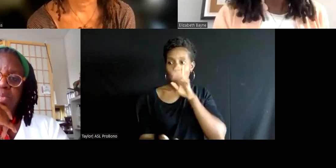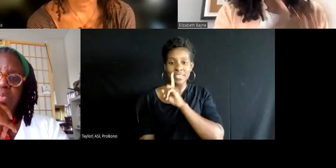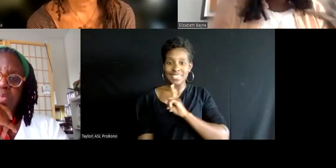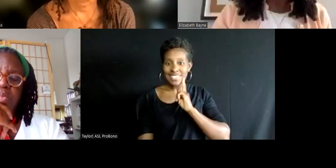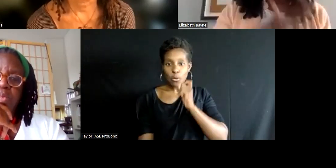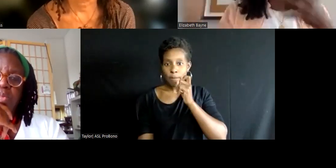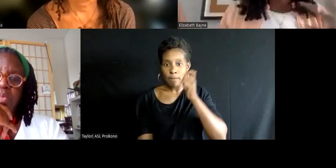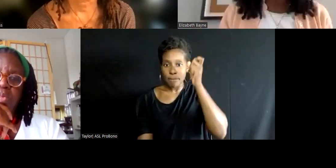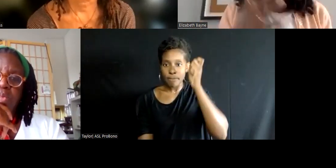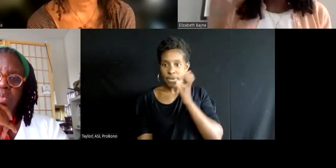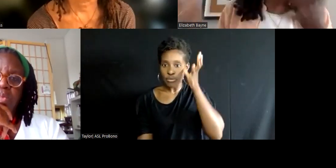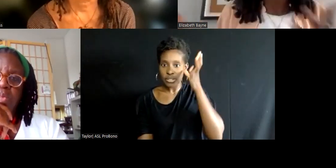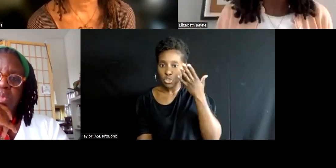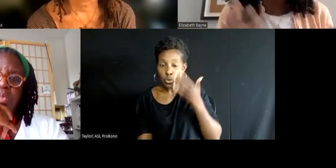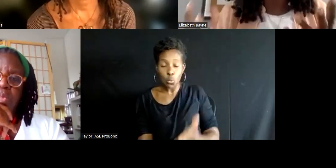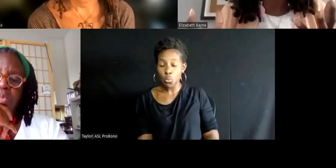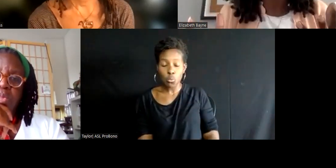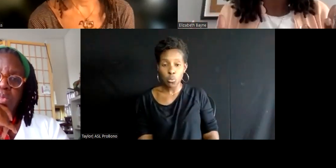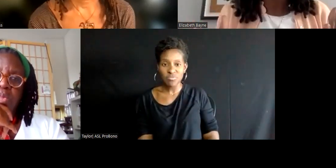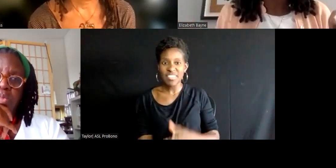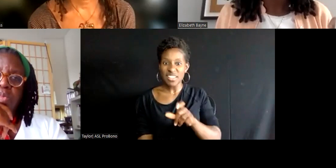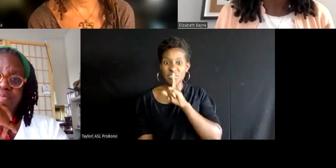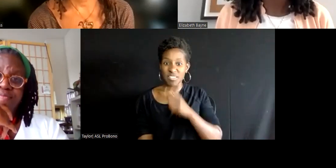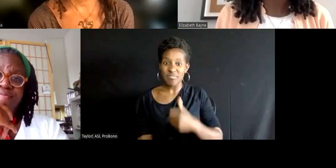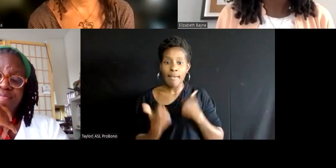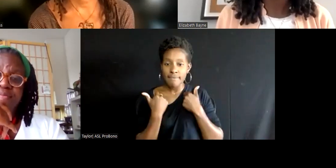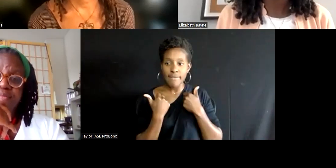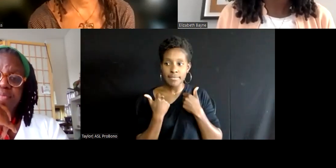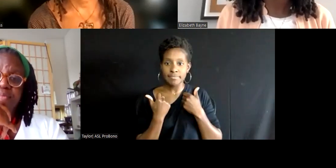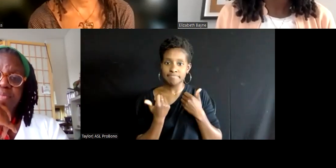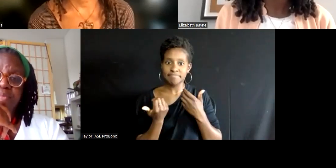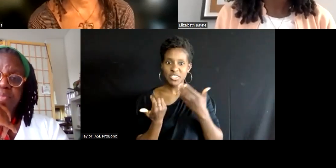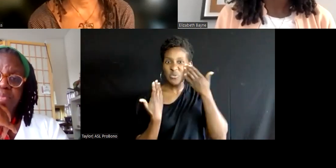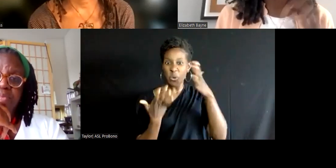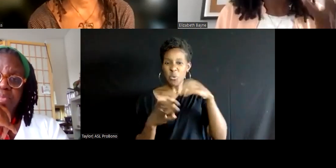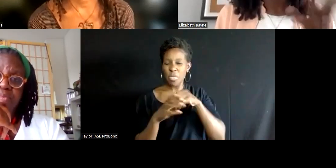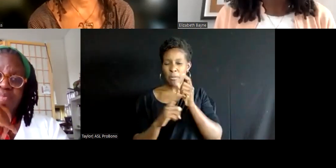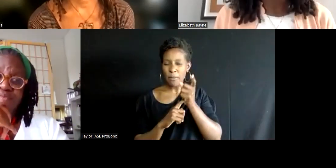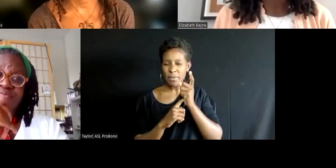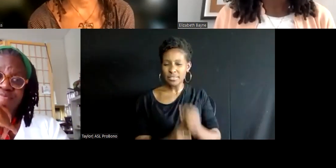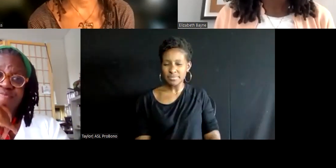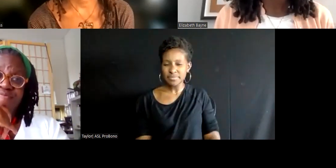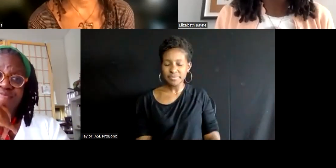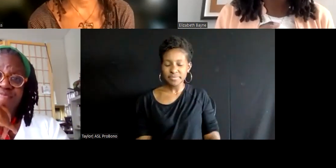And those are part of this, that's part of the real life. And